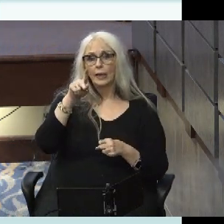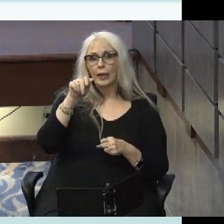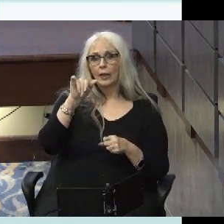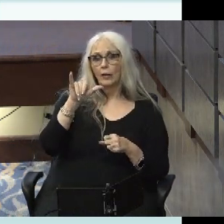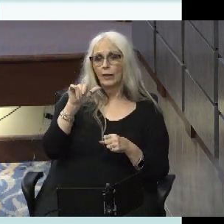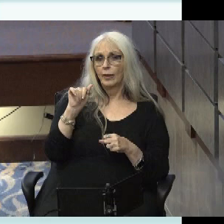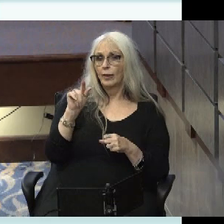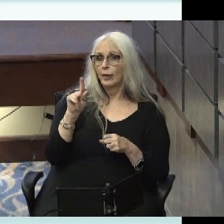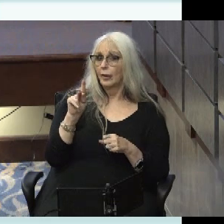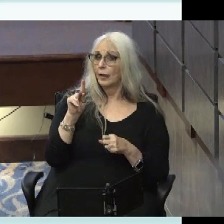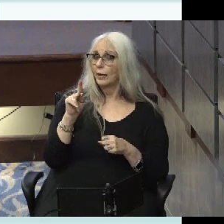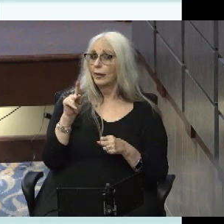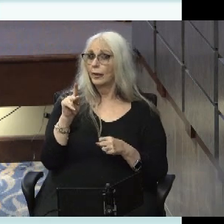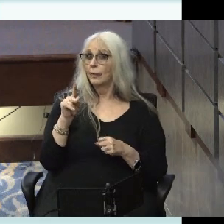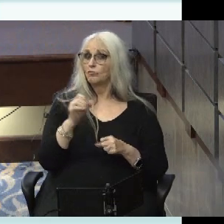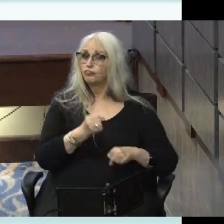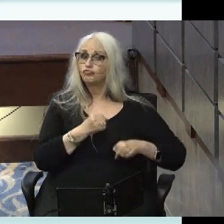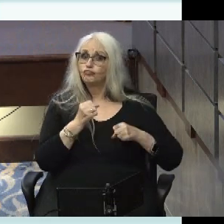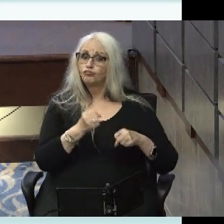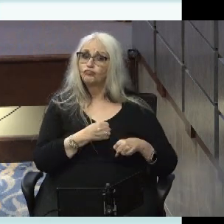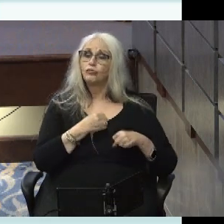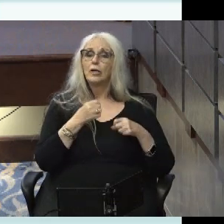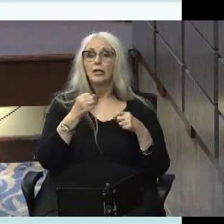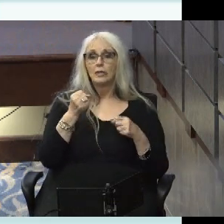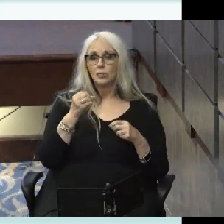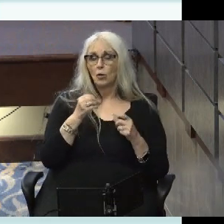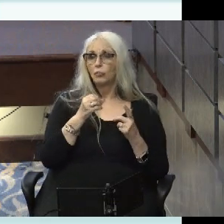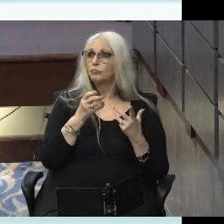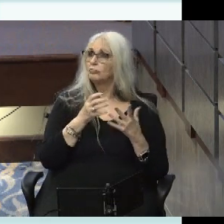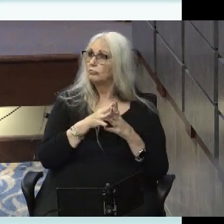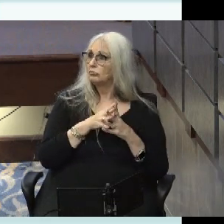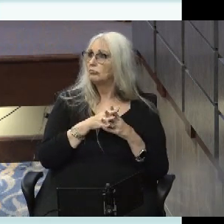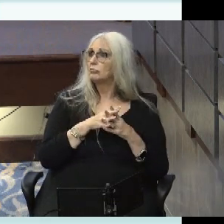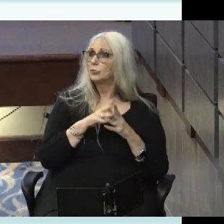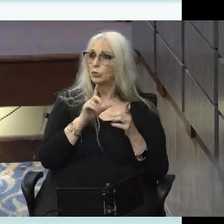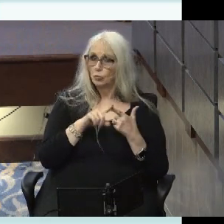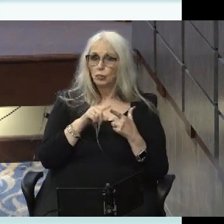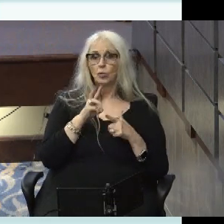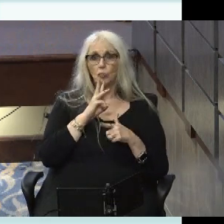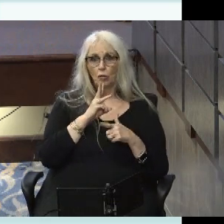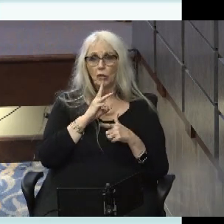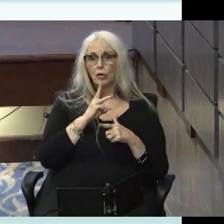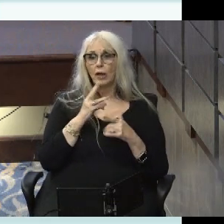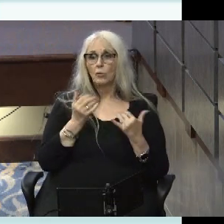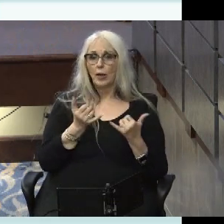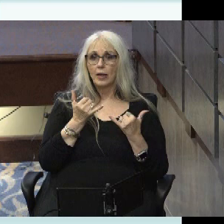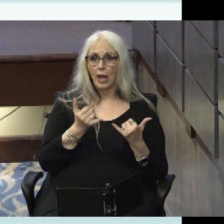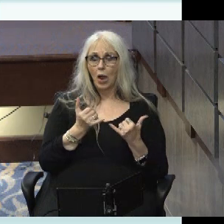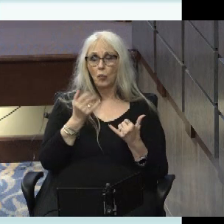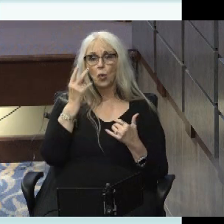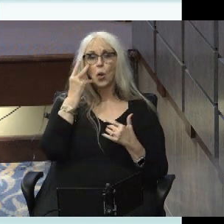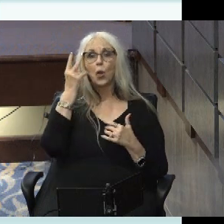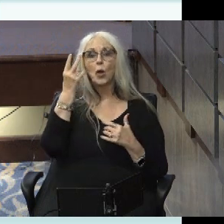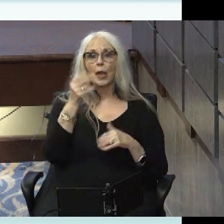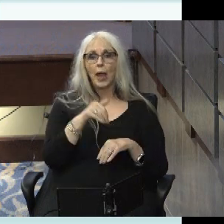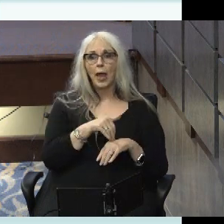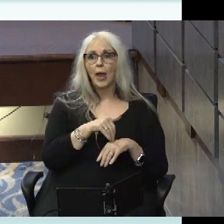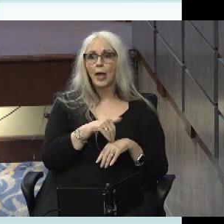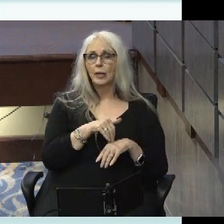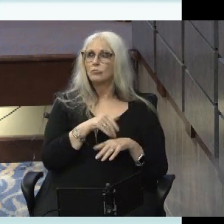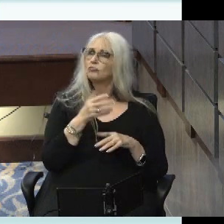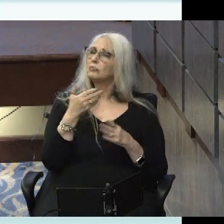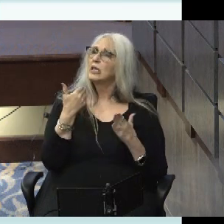to, you know, as a private person, Launch take your right from kayak there. down and get down into the water. And where we're currently looking at that is kind of on